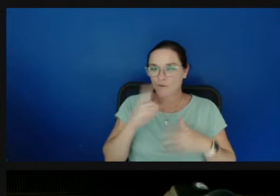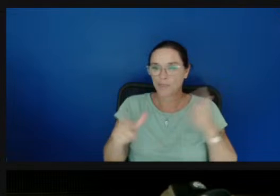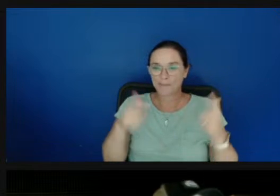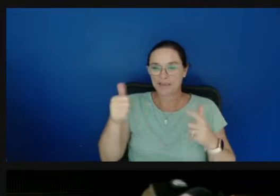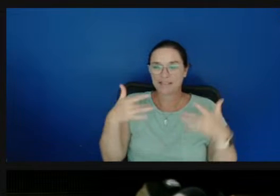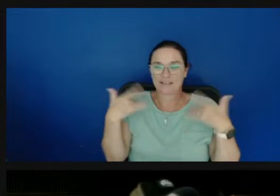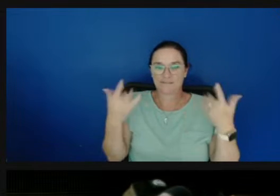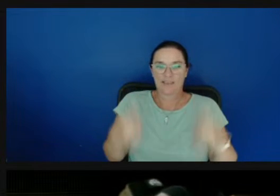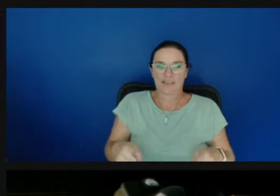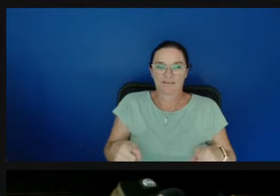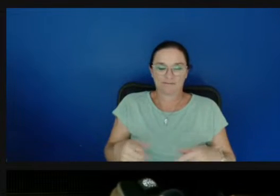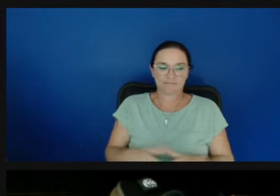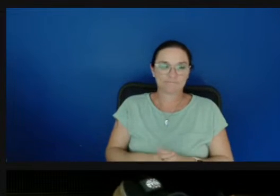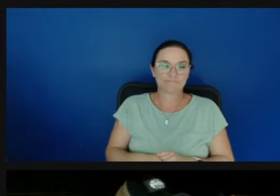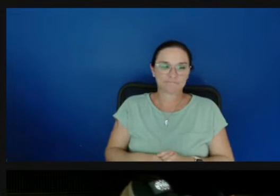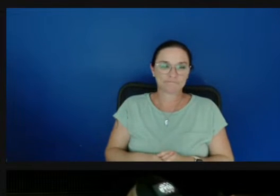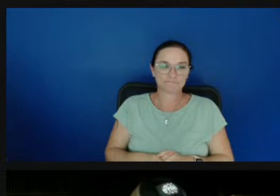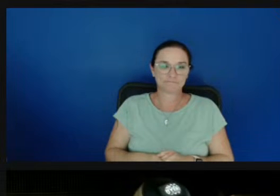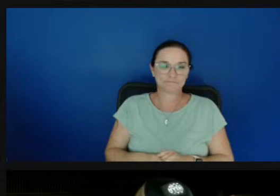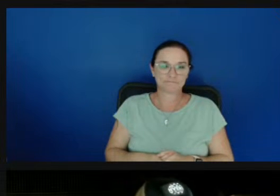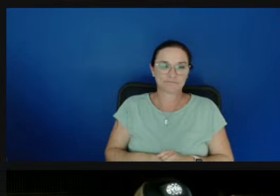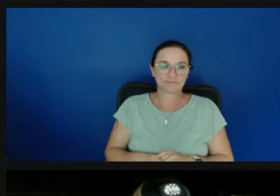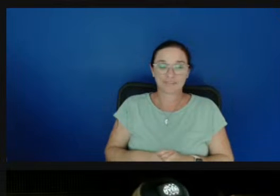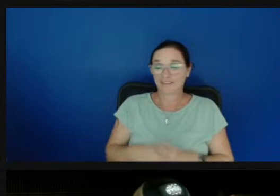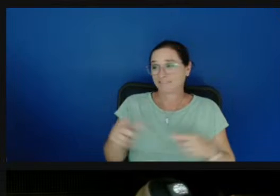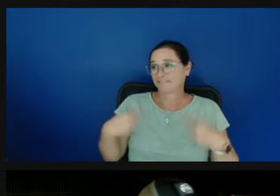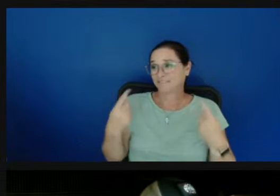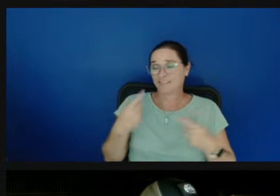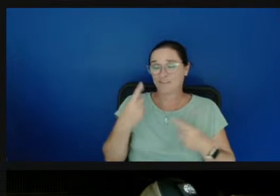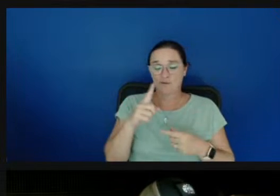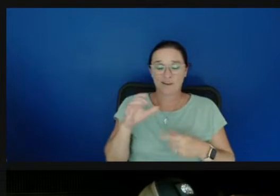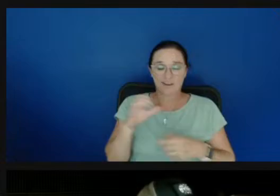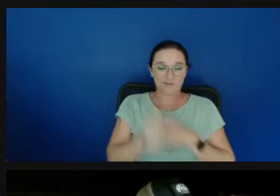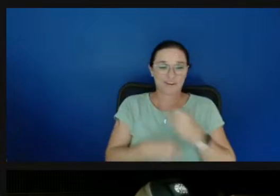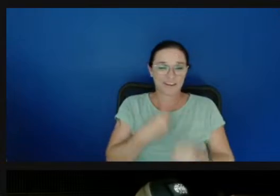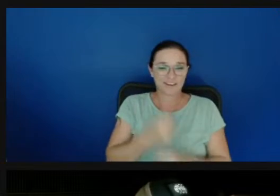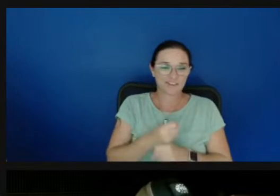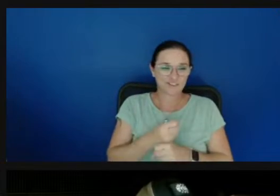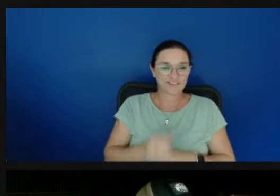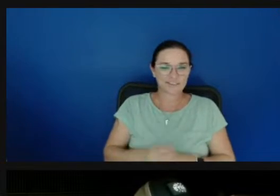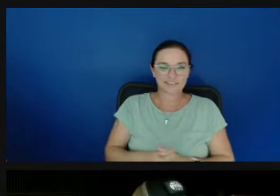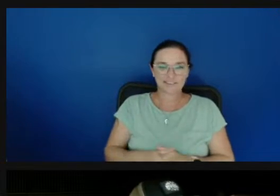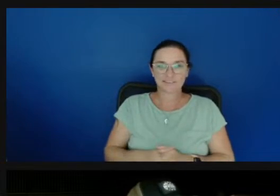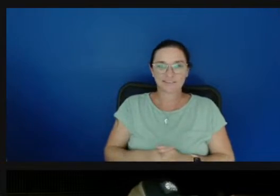occurred in the last 100 years explosively, right? Kilauea here.